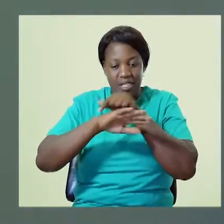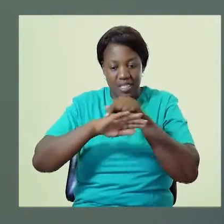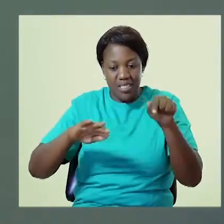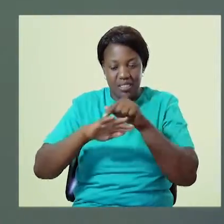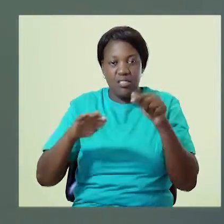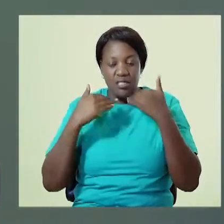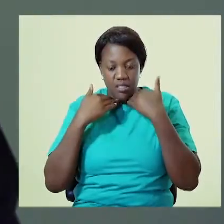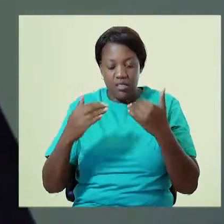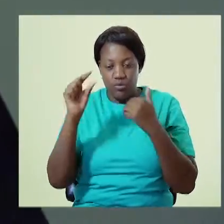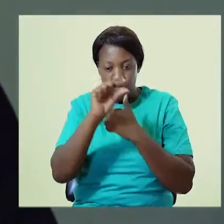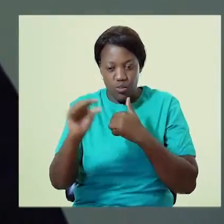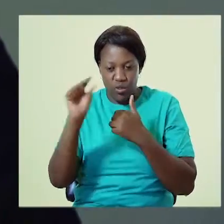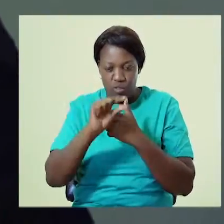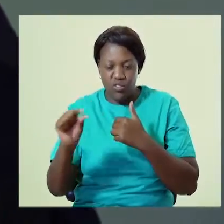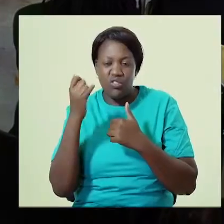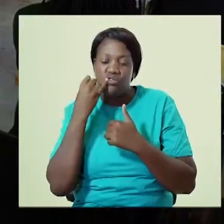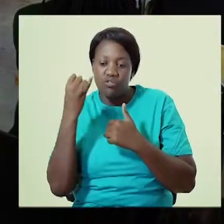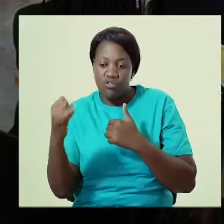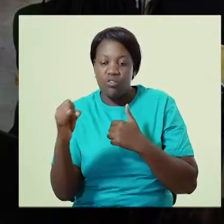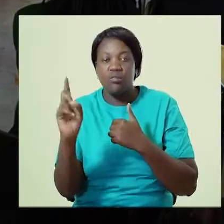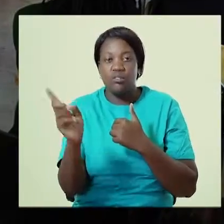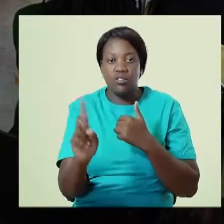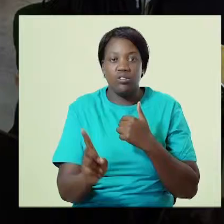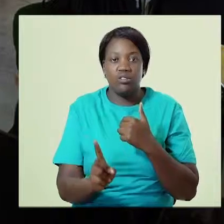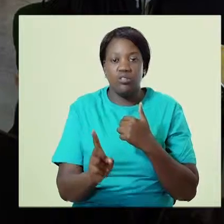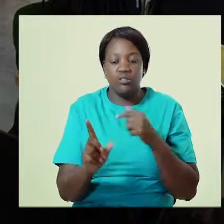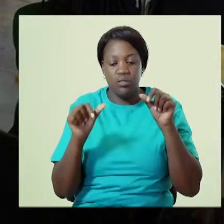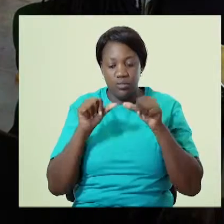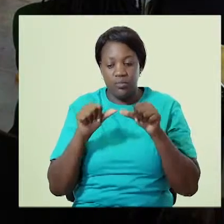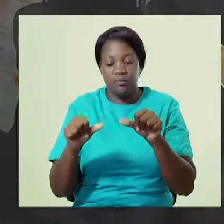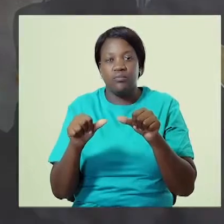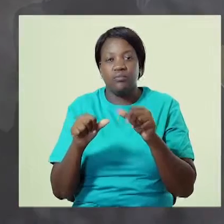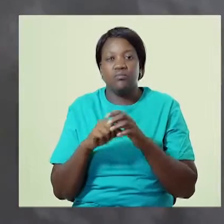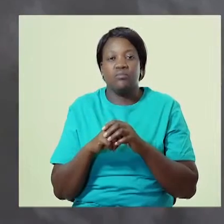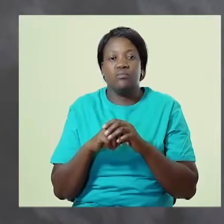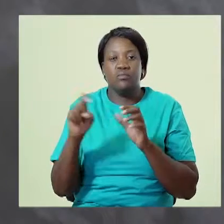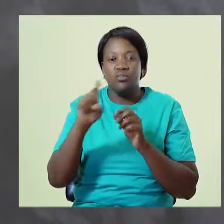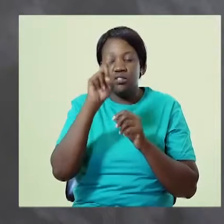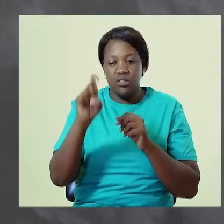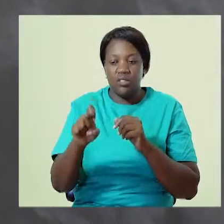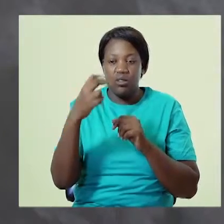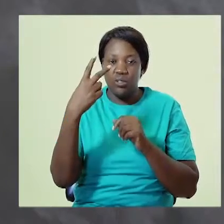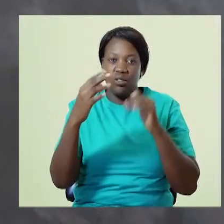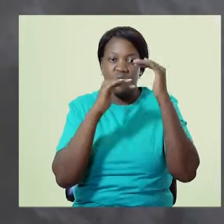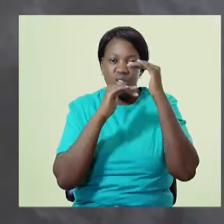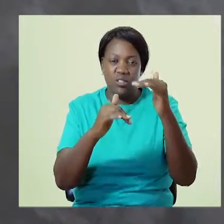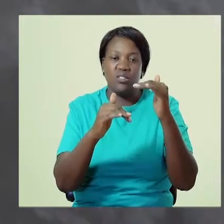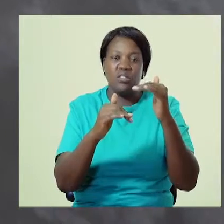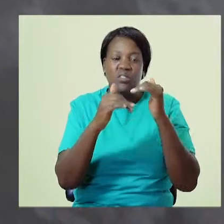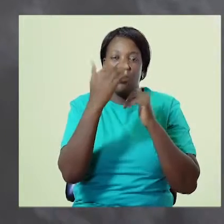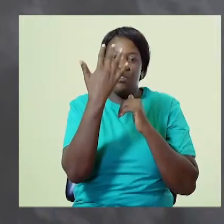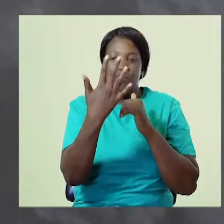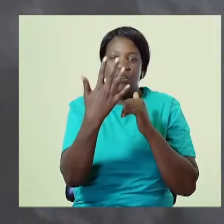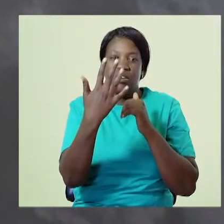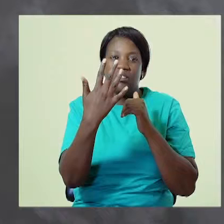keywords for the information you need to listen out for. Let us continue. Question 2 of section A has 5 multiple